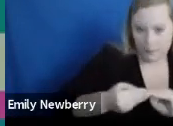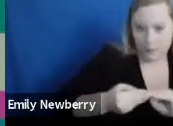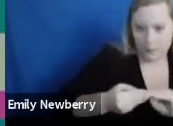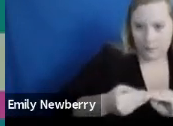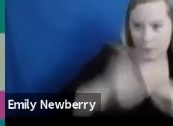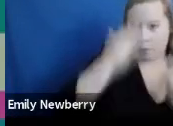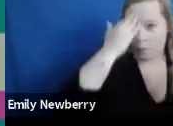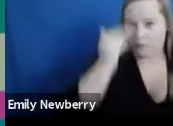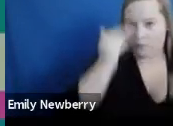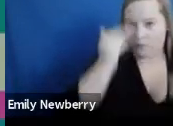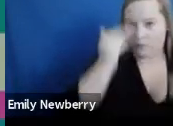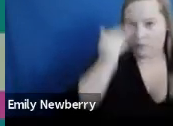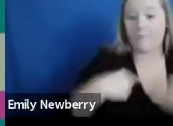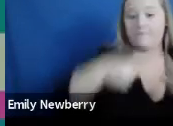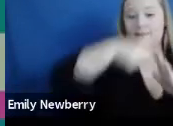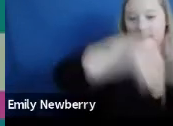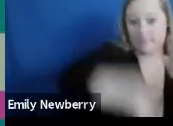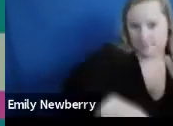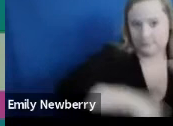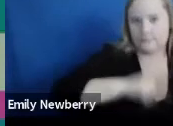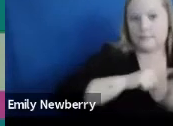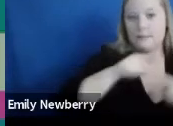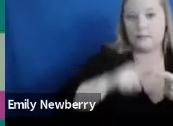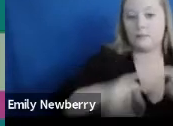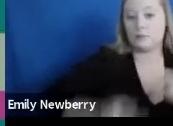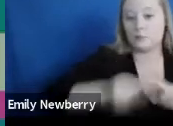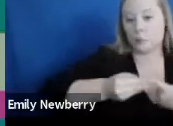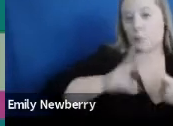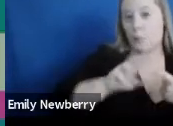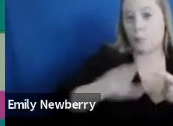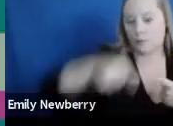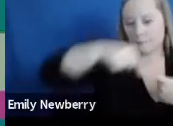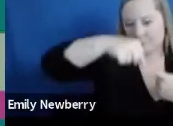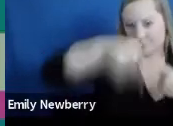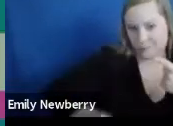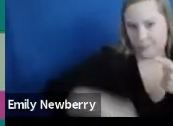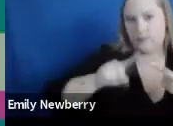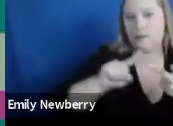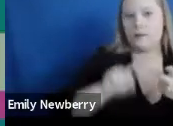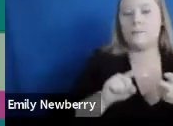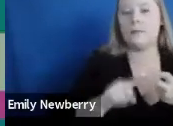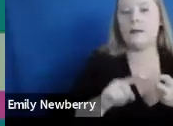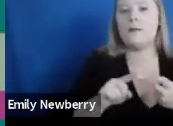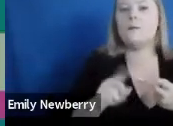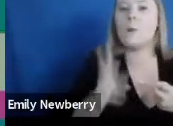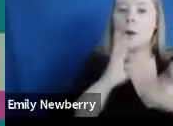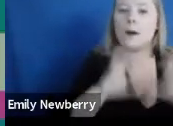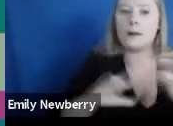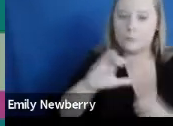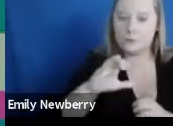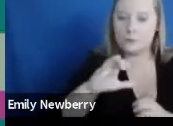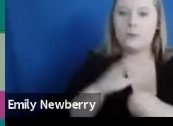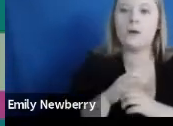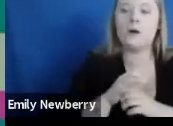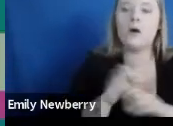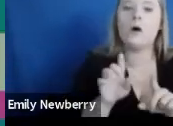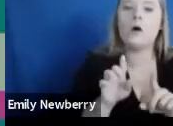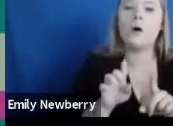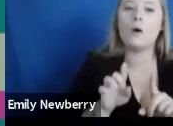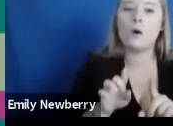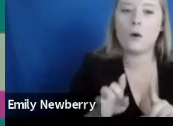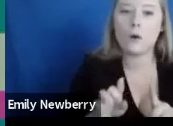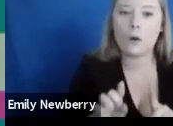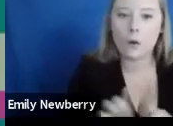have depth to water, we'll have total depth on the wells, and we'll have some water chemistry that we can use. And the idea would be able to correlate these types of